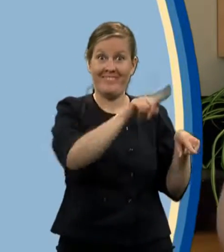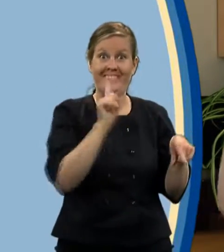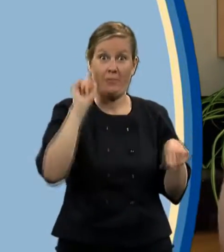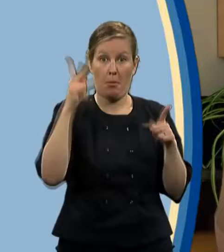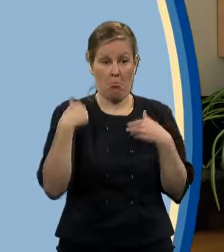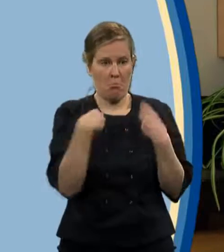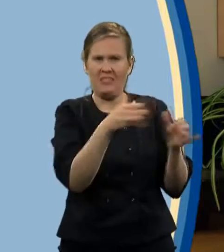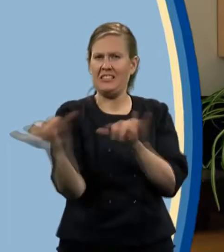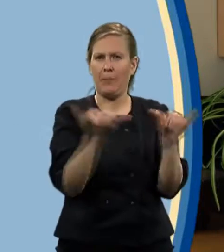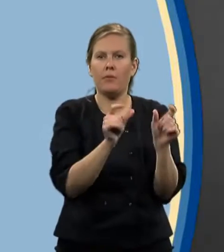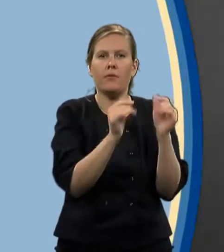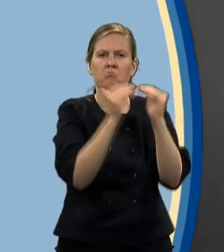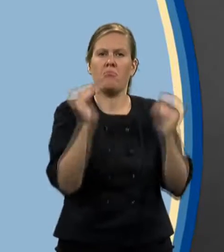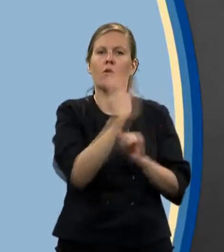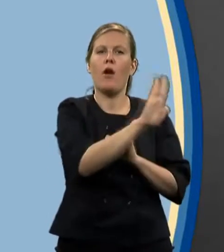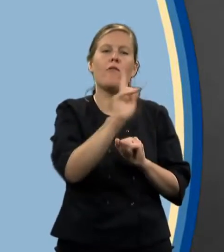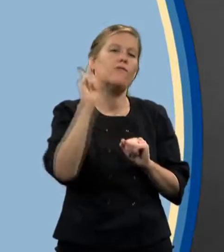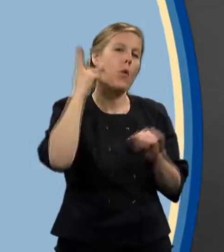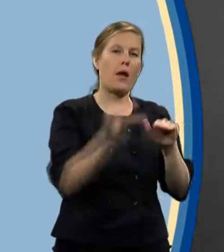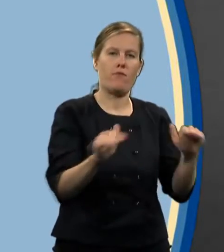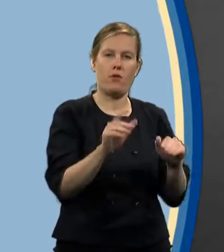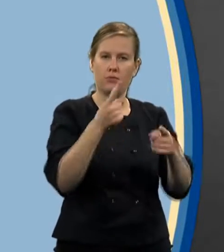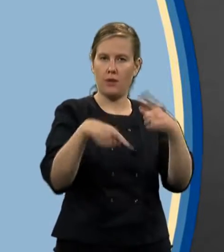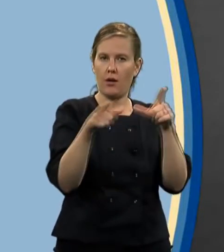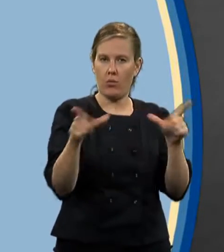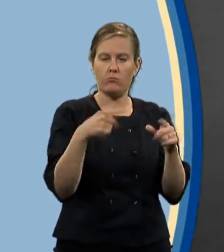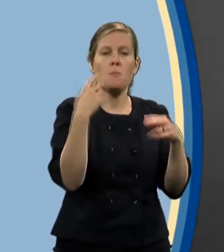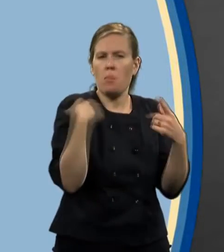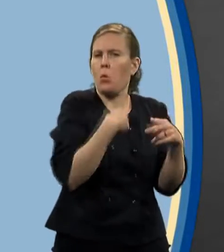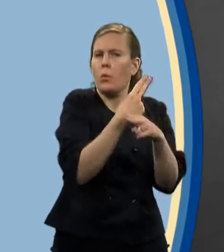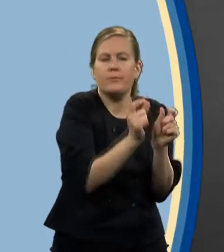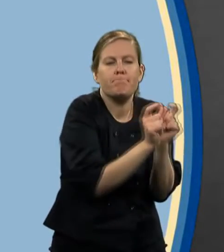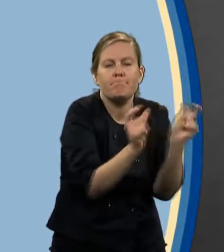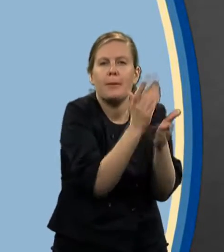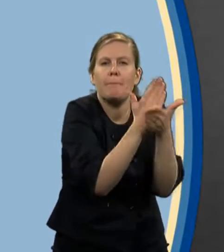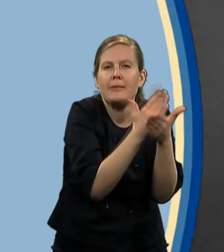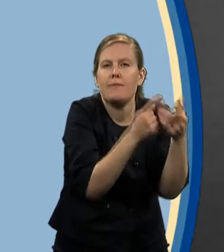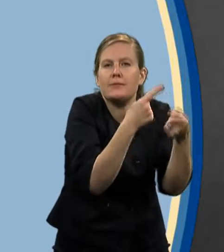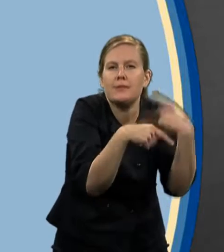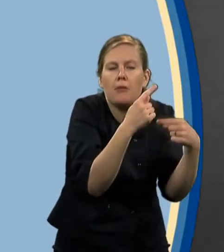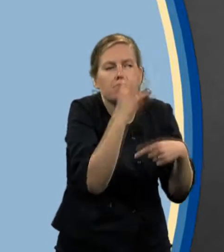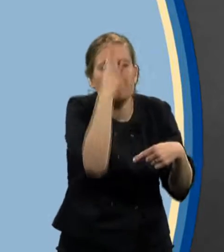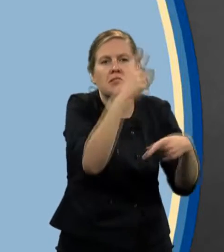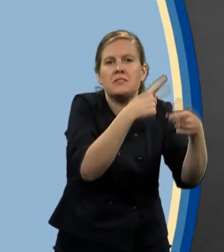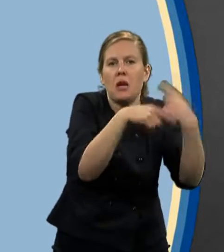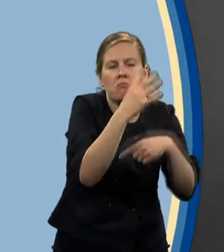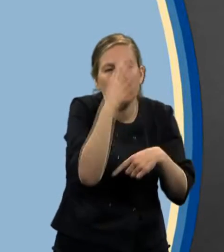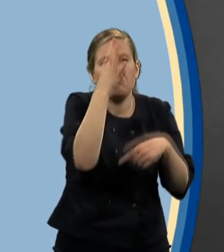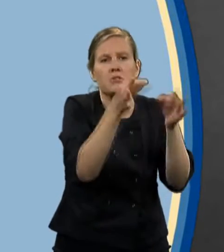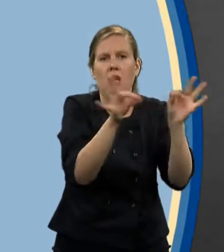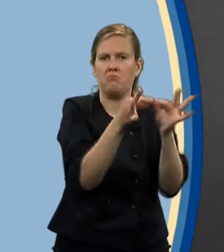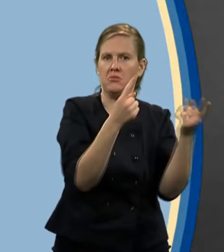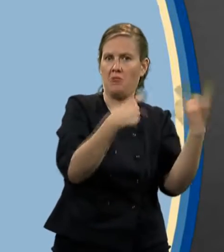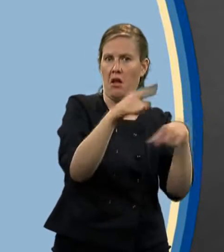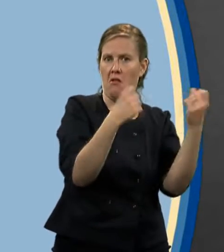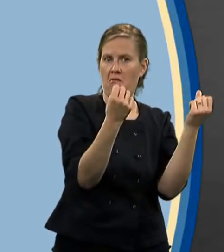bits and pieces of signs that we draw when we make up signs that we use to make the sentences that we make up